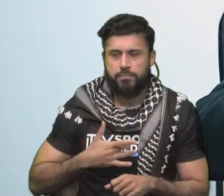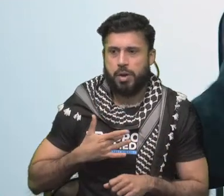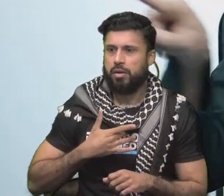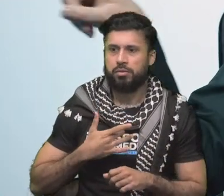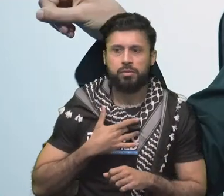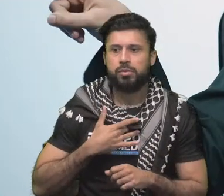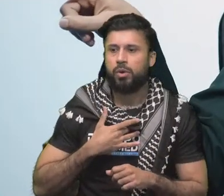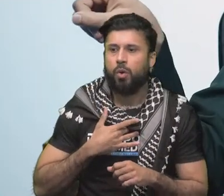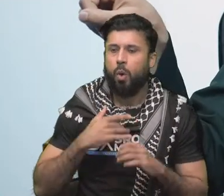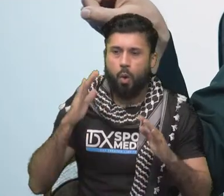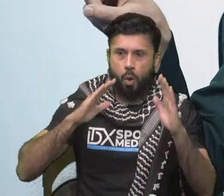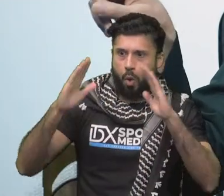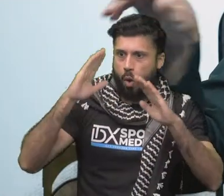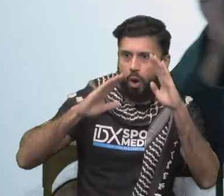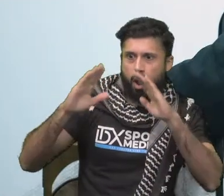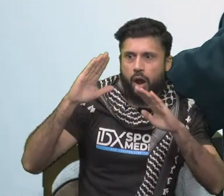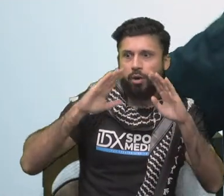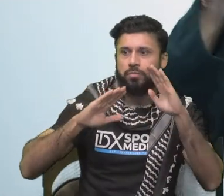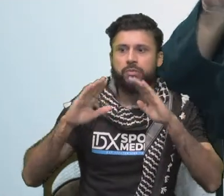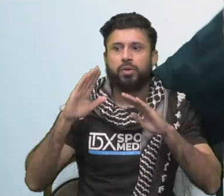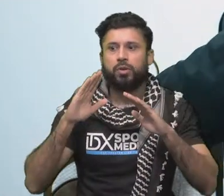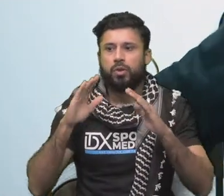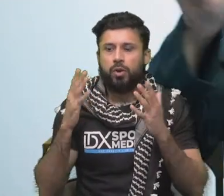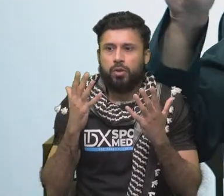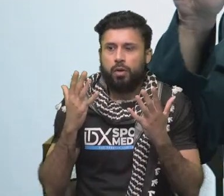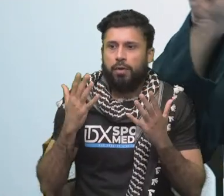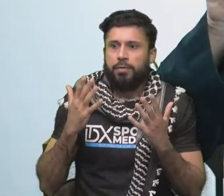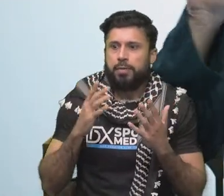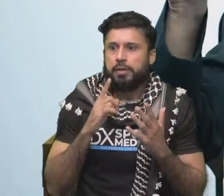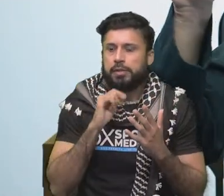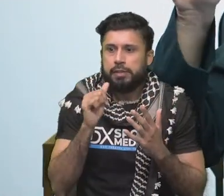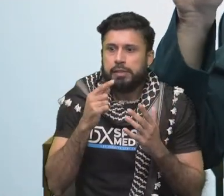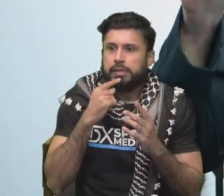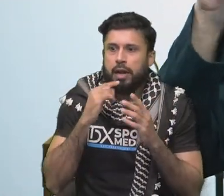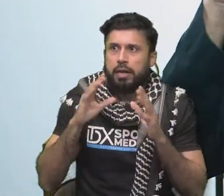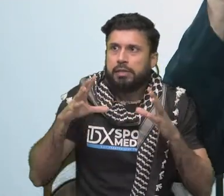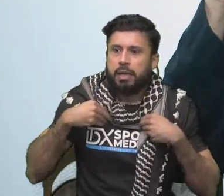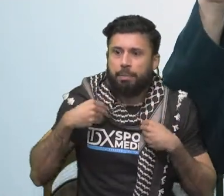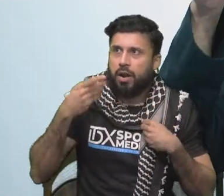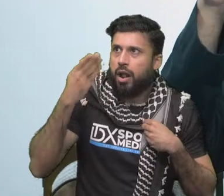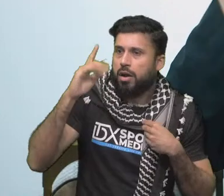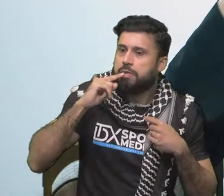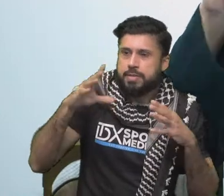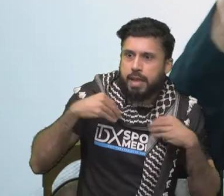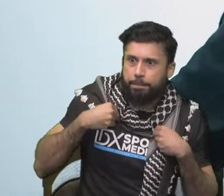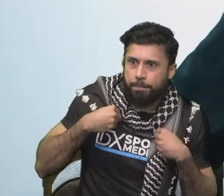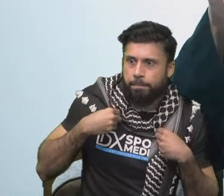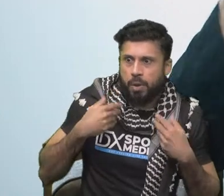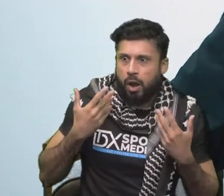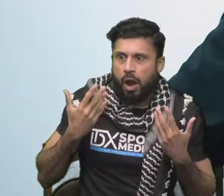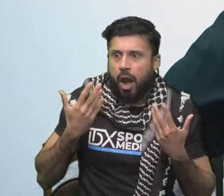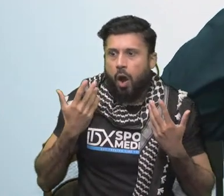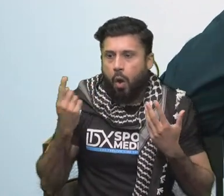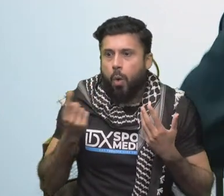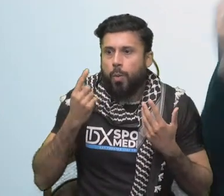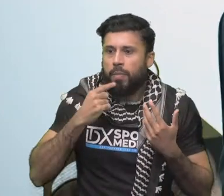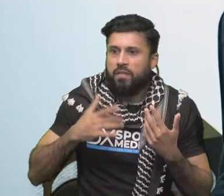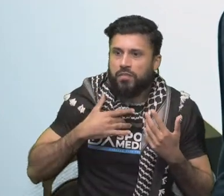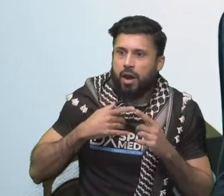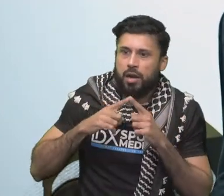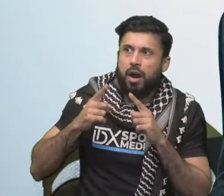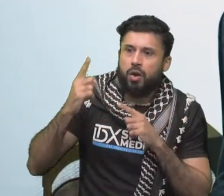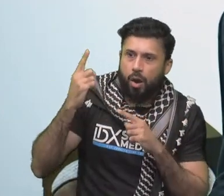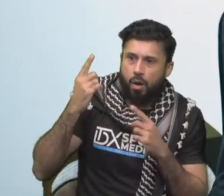doesn't give you permission to disobey him. So that's what he said is khayru faqih, the best faqih. And then you have these filters. And Imam bin